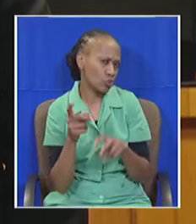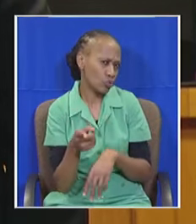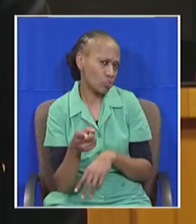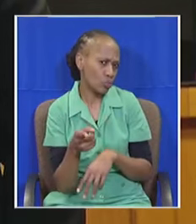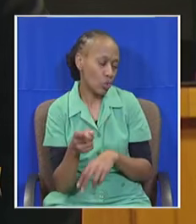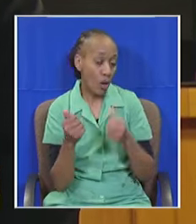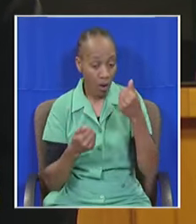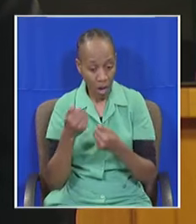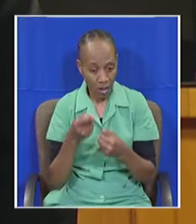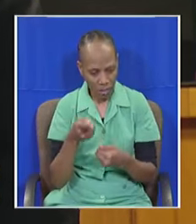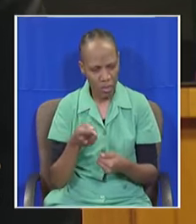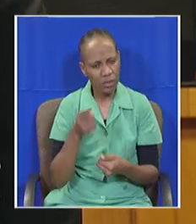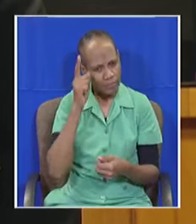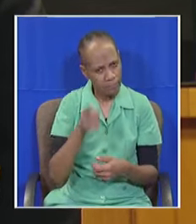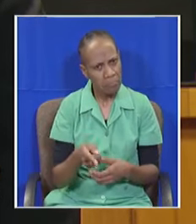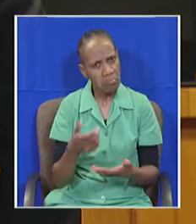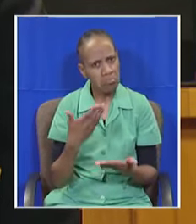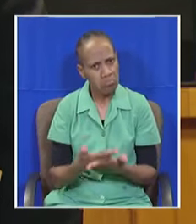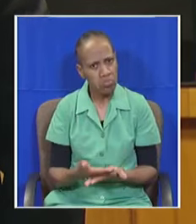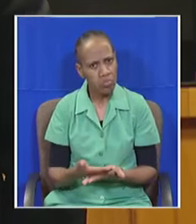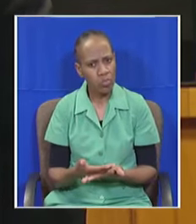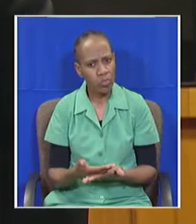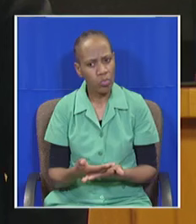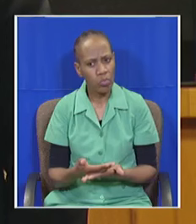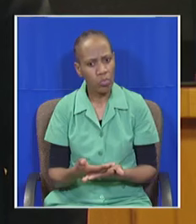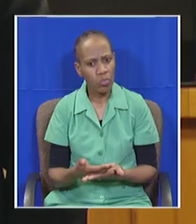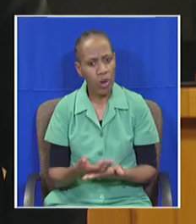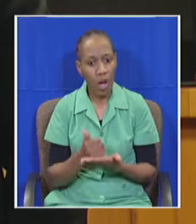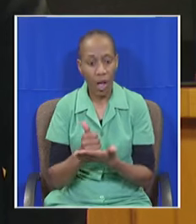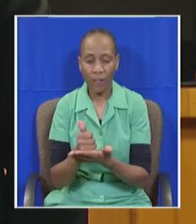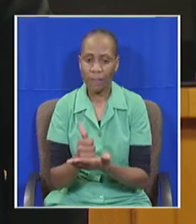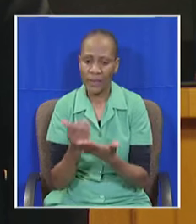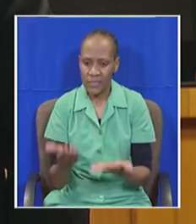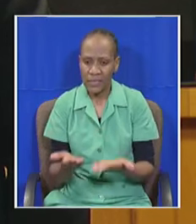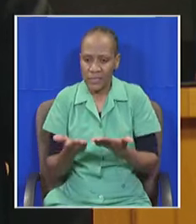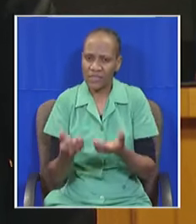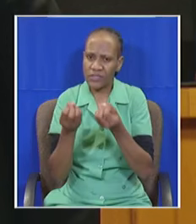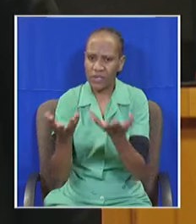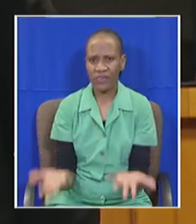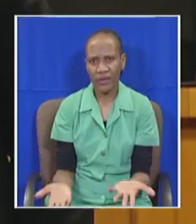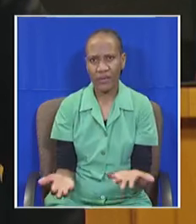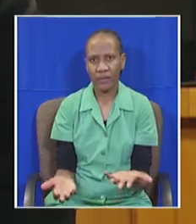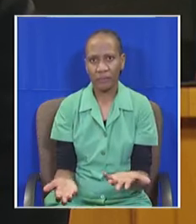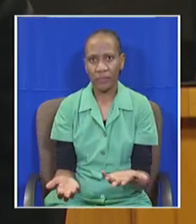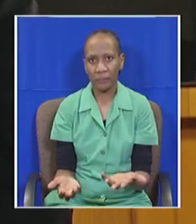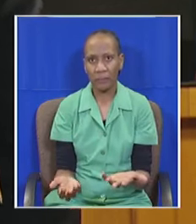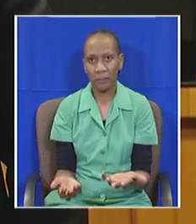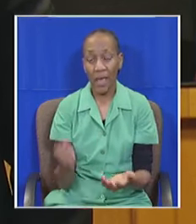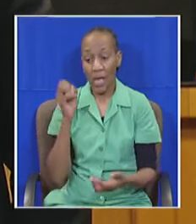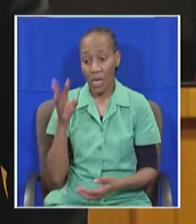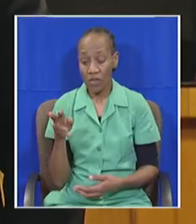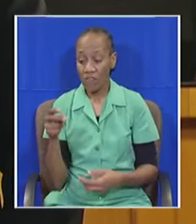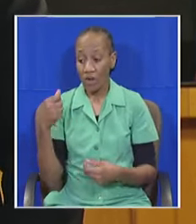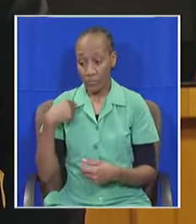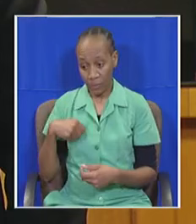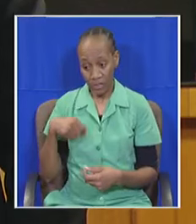these vehicles are contributors to an already strained service delivery in the municipality. This will not happen if Nkomazi